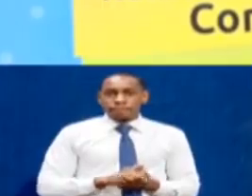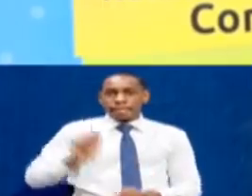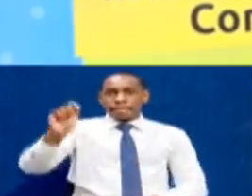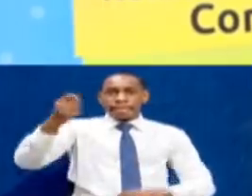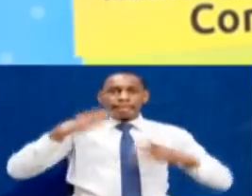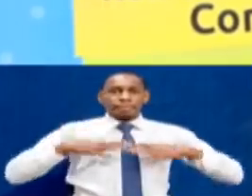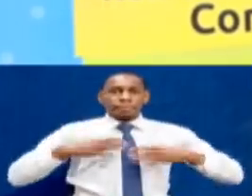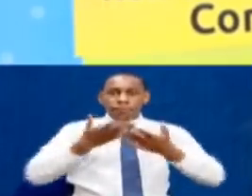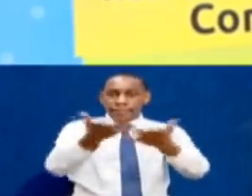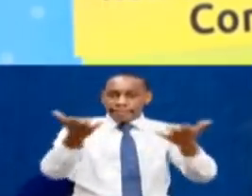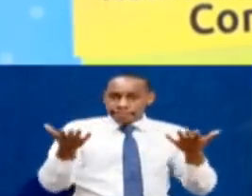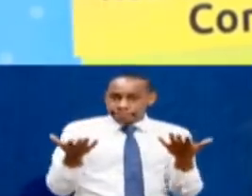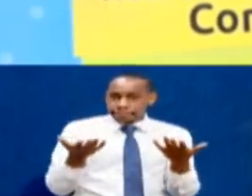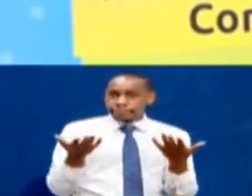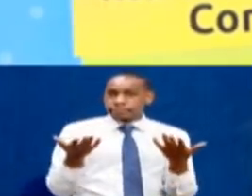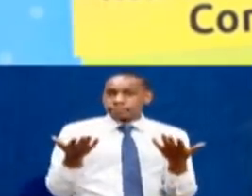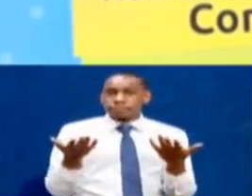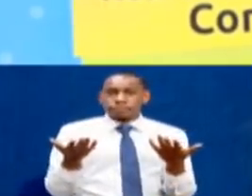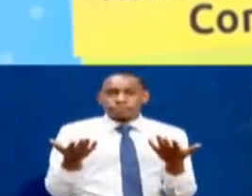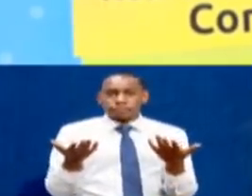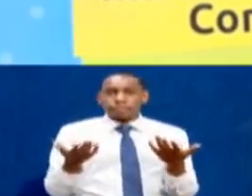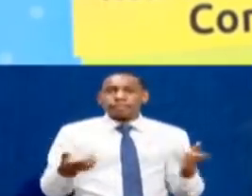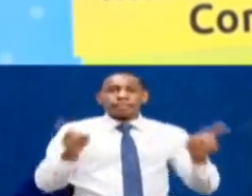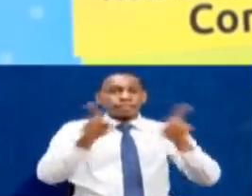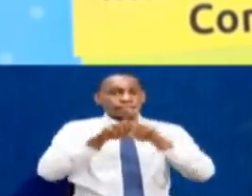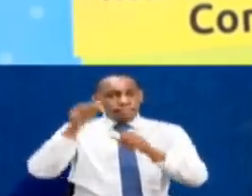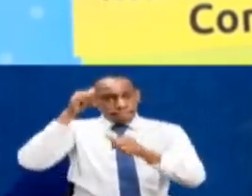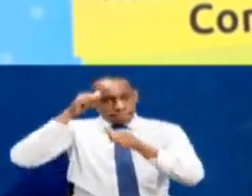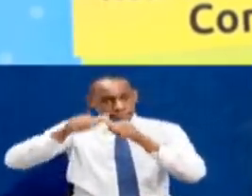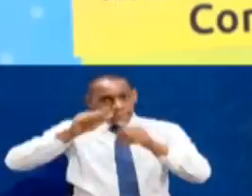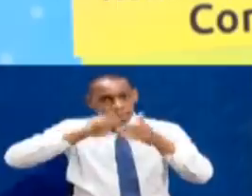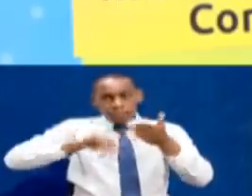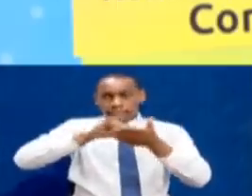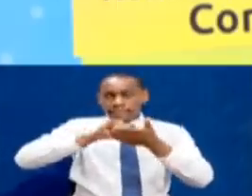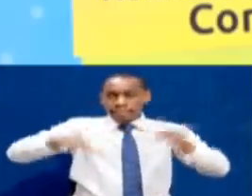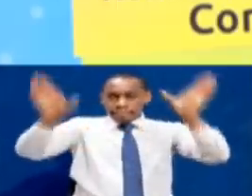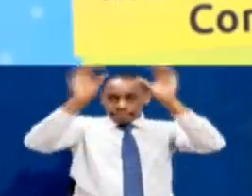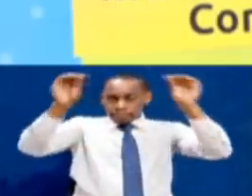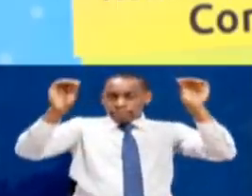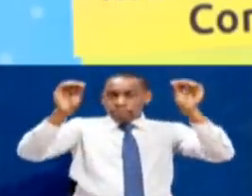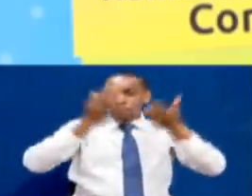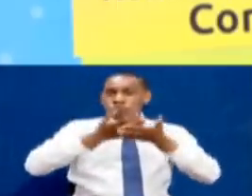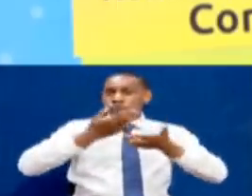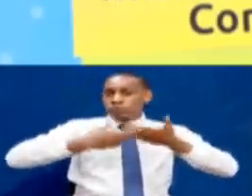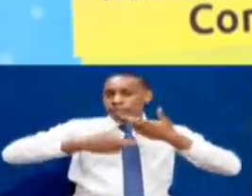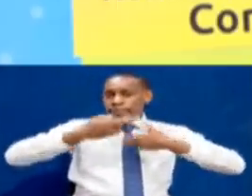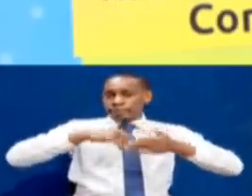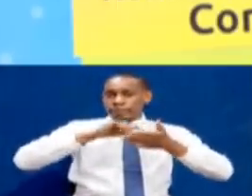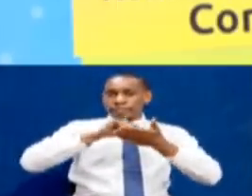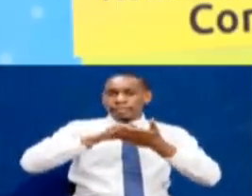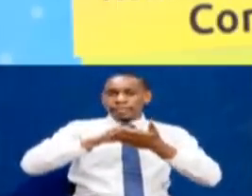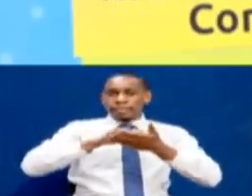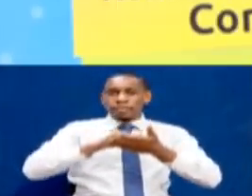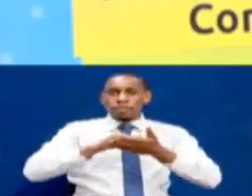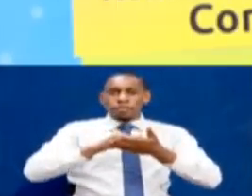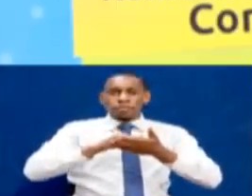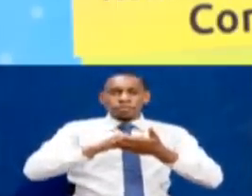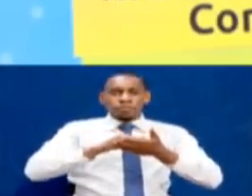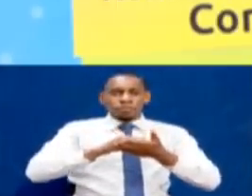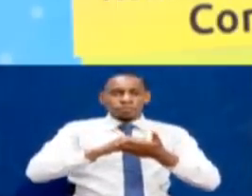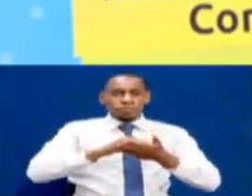Fellow Kenyans, you will also recall that the President reviewed the dusk to dawn